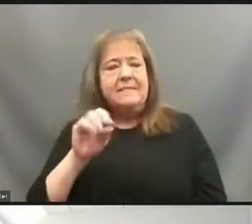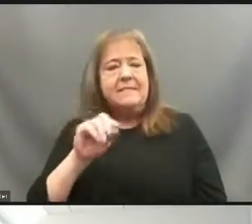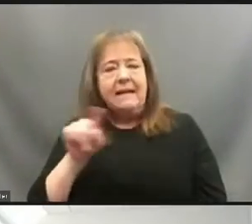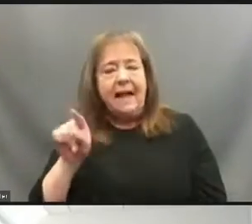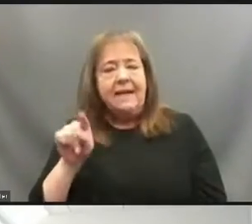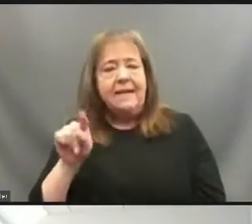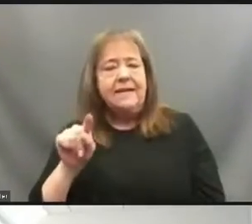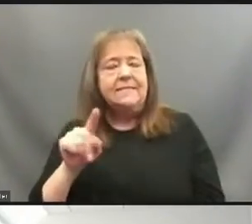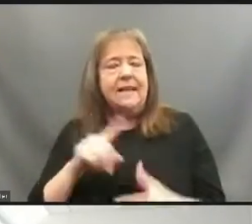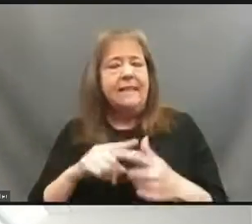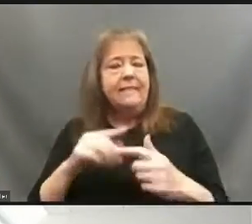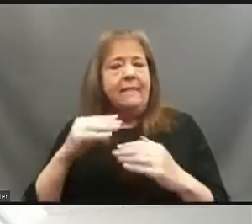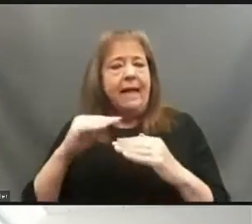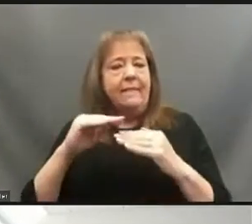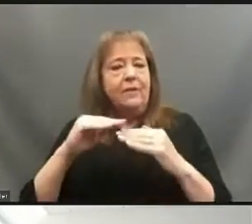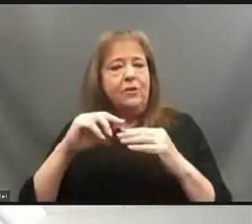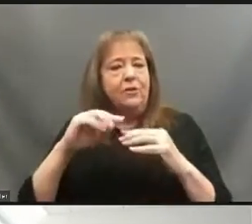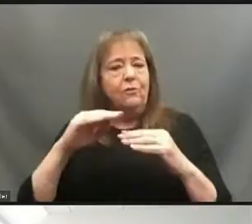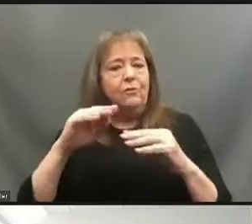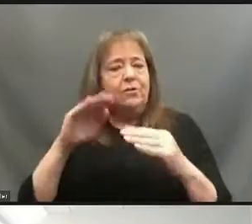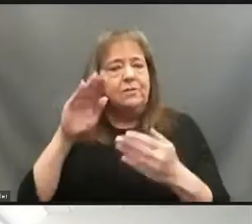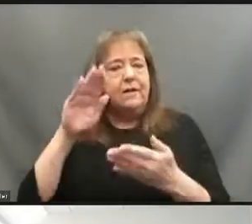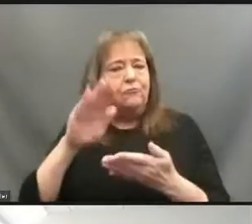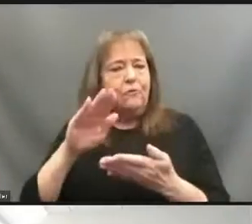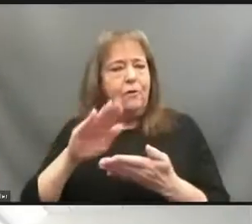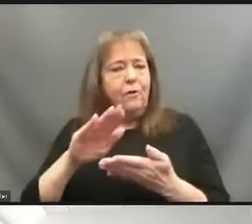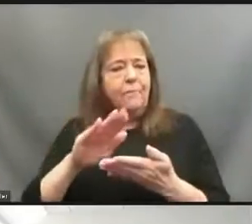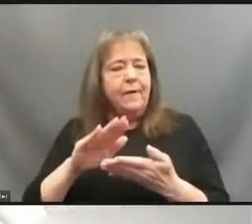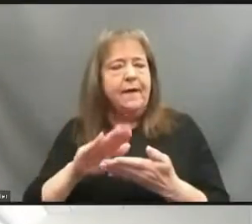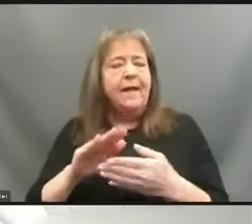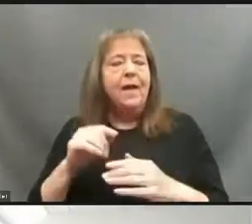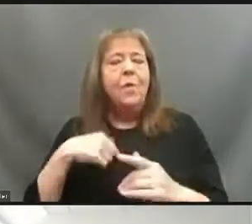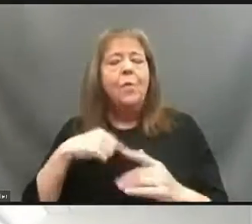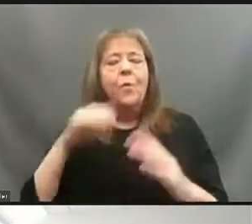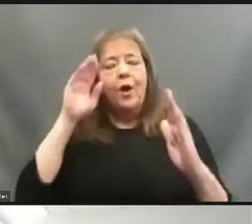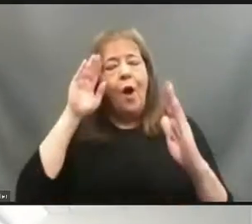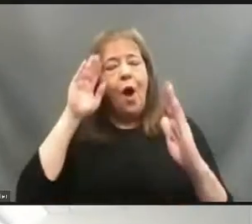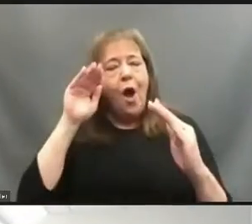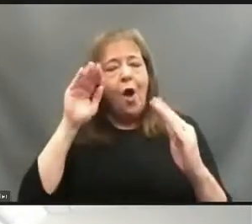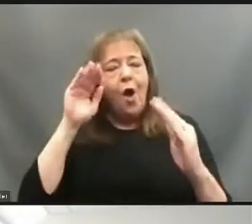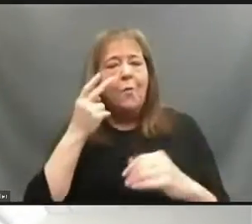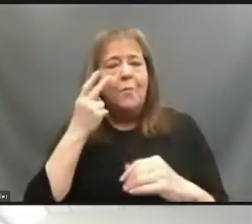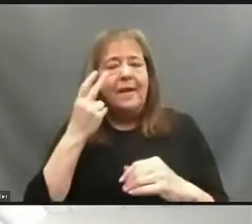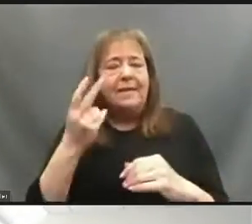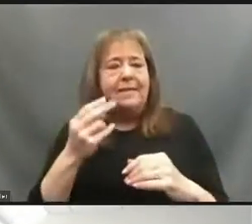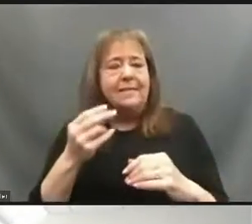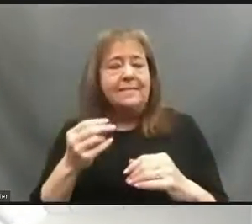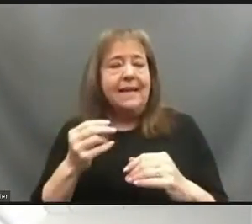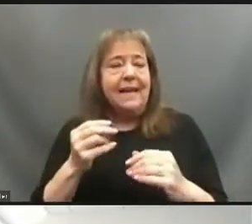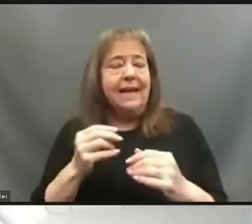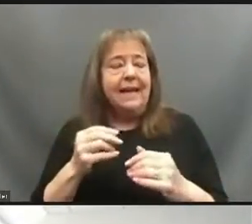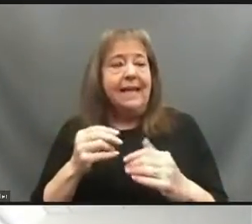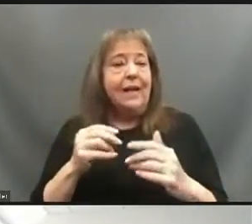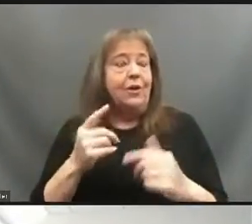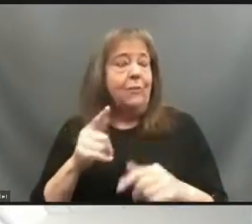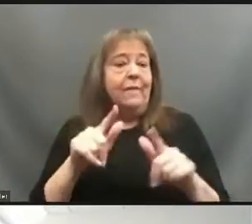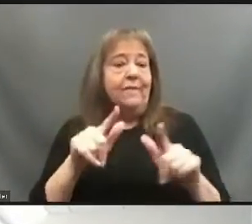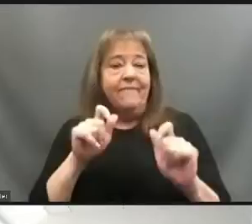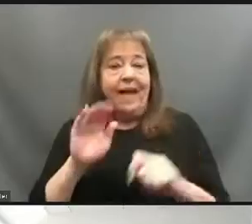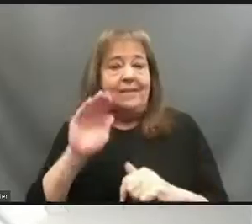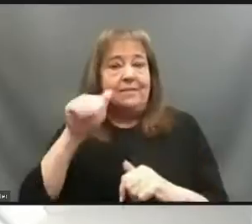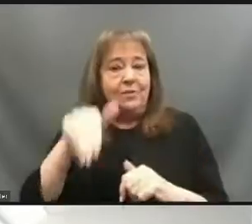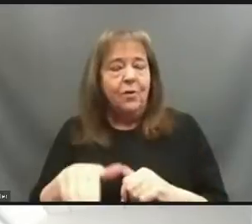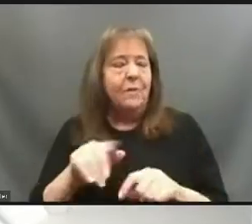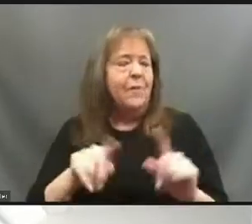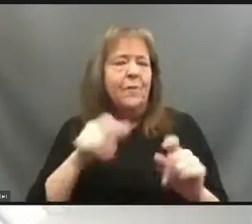of dropping off. And we're just anticipating and hoping to see a more rapid decline in those numbers, but we're just not seeing it.